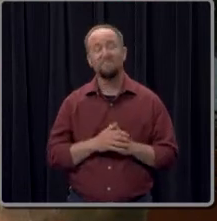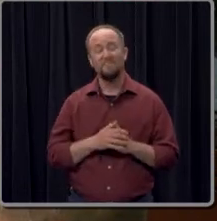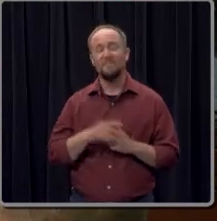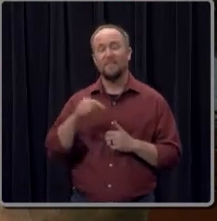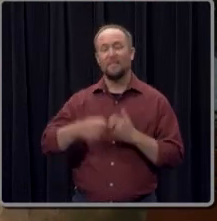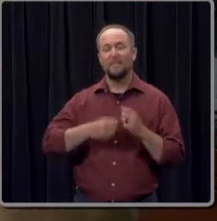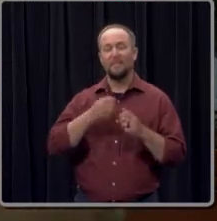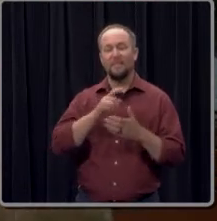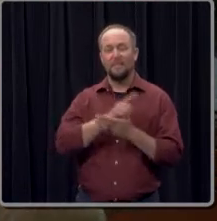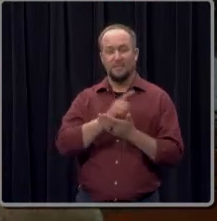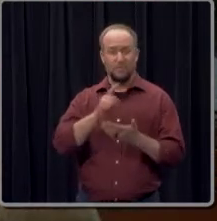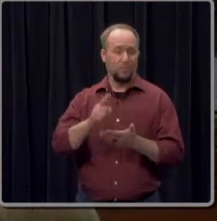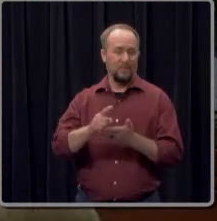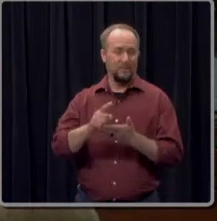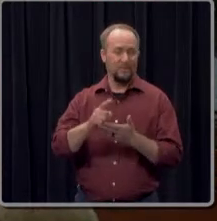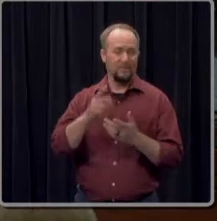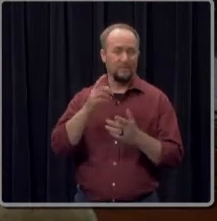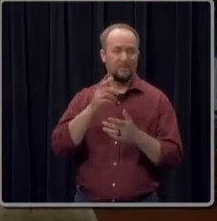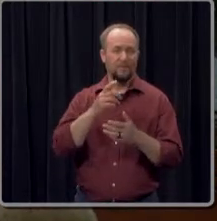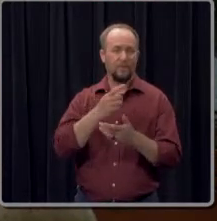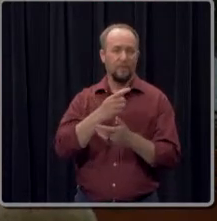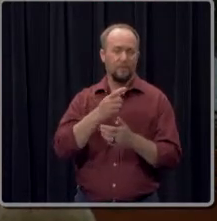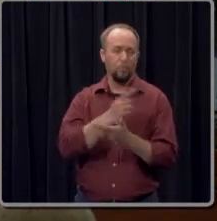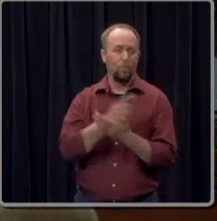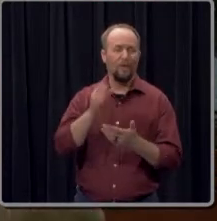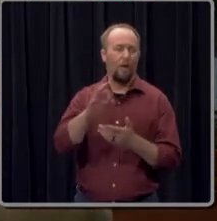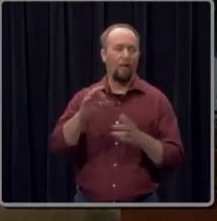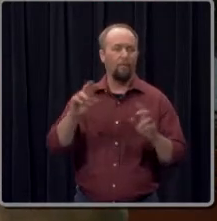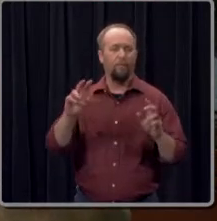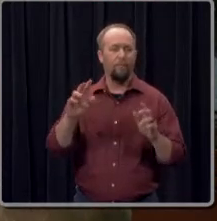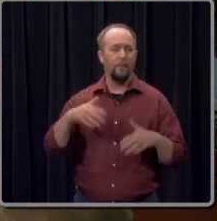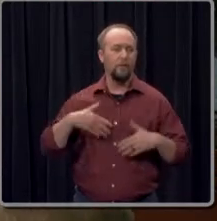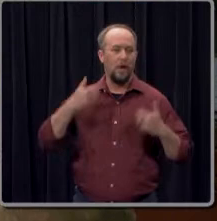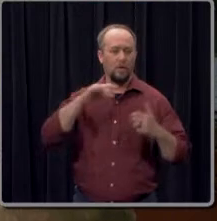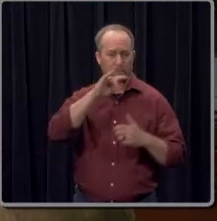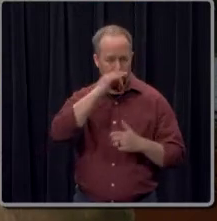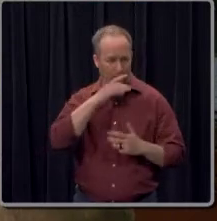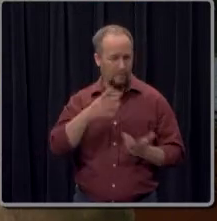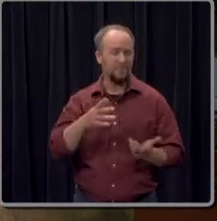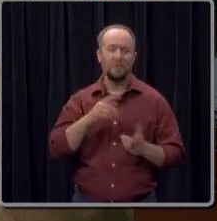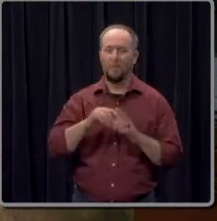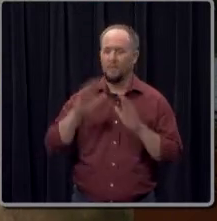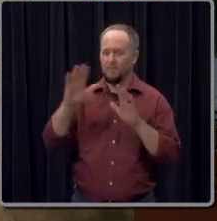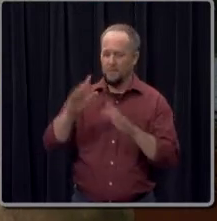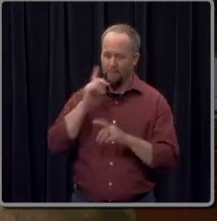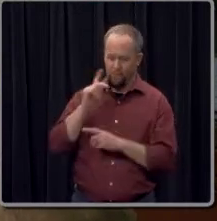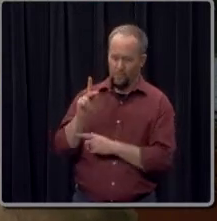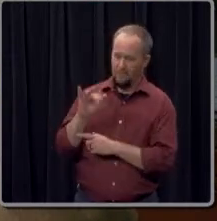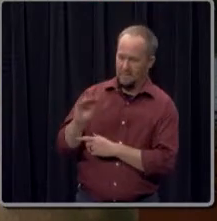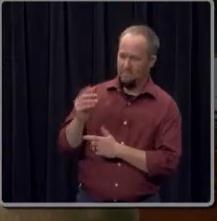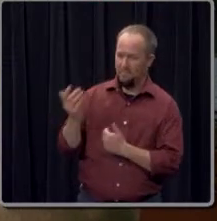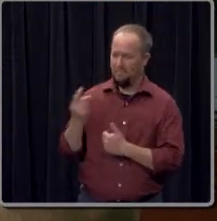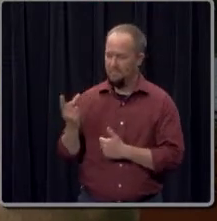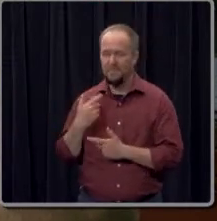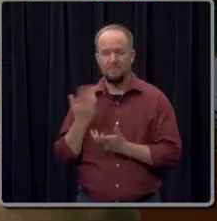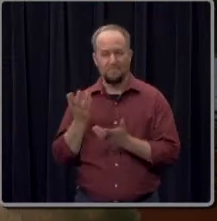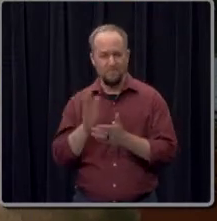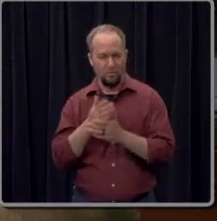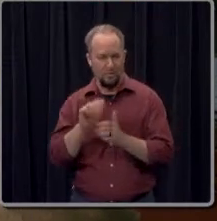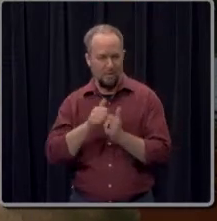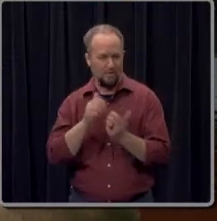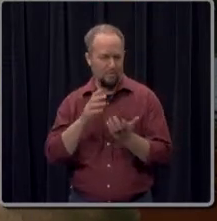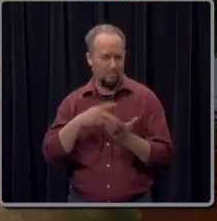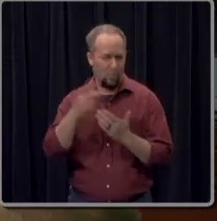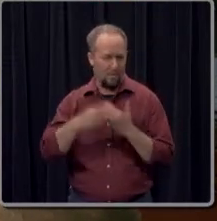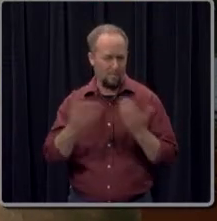Young Children has declared this week the Week of the Young Child. So what an appropriate time for Kim Sill and I to come share a little bit about our early childhood programs